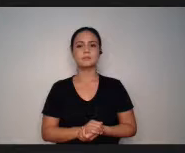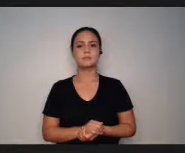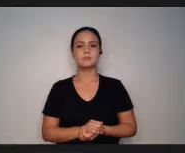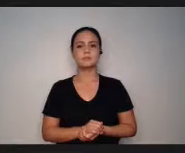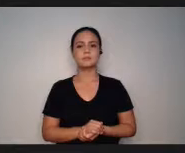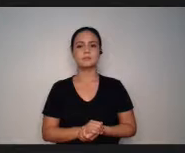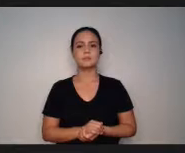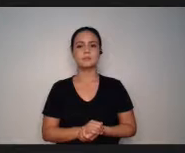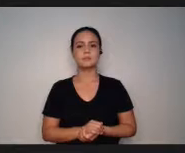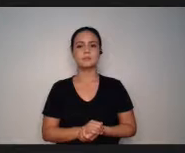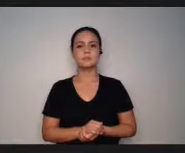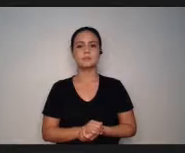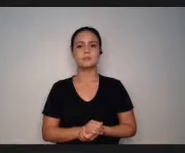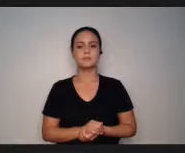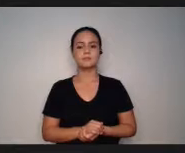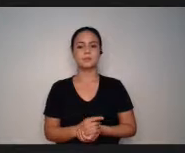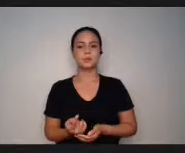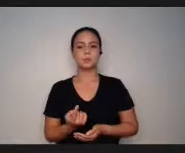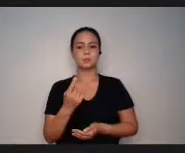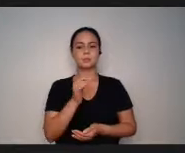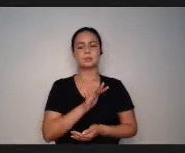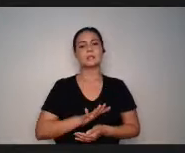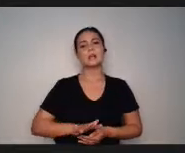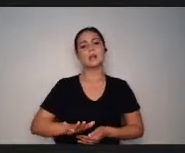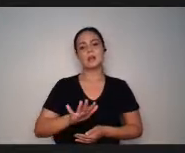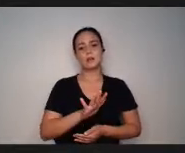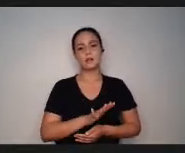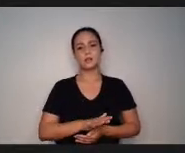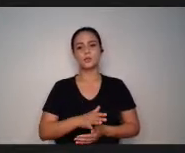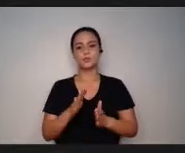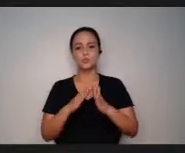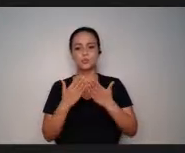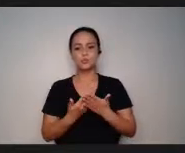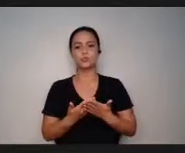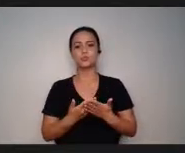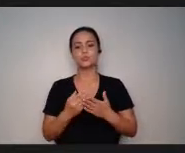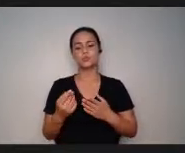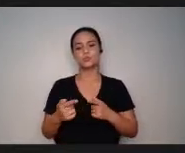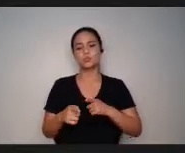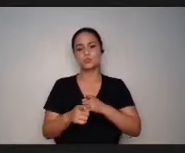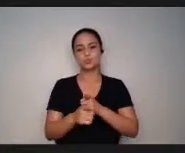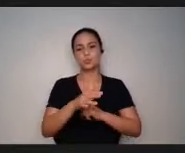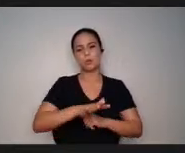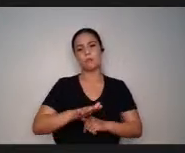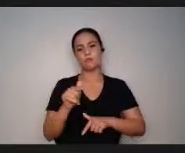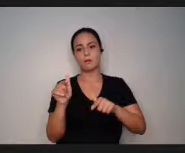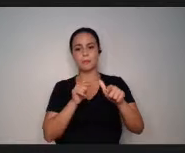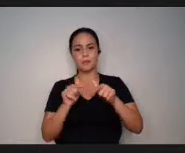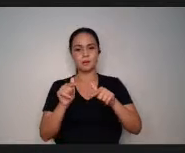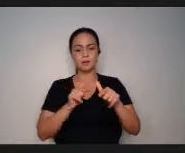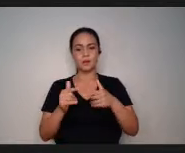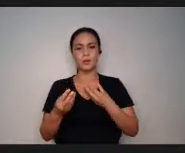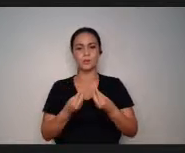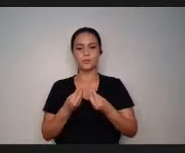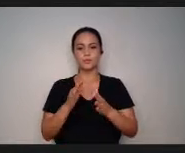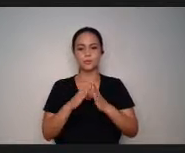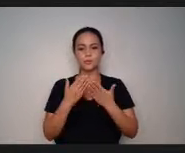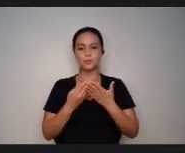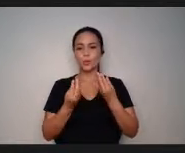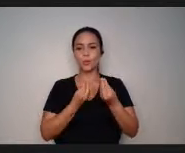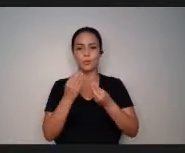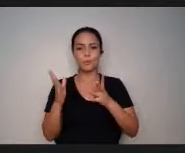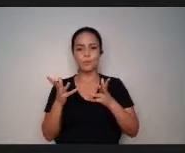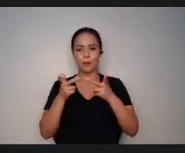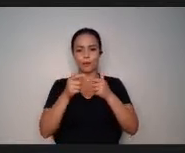to understanding and really engaging with working people on how to improve work and health and